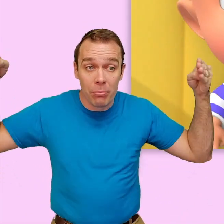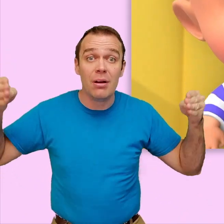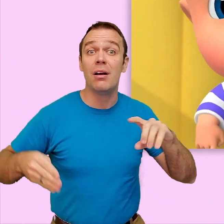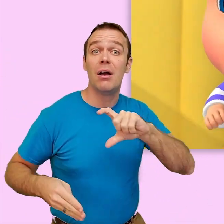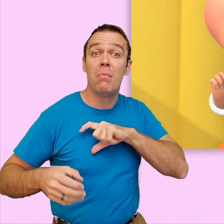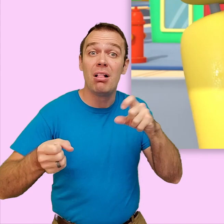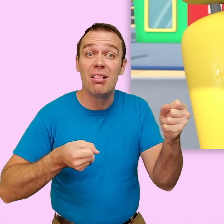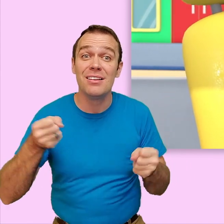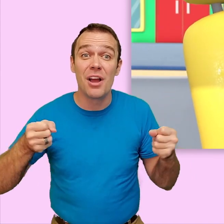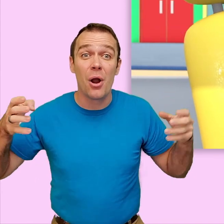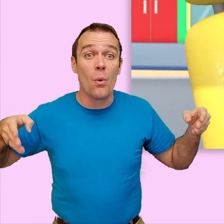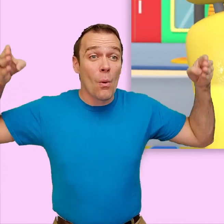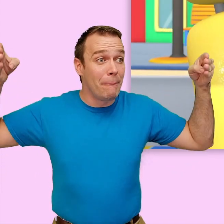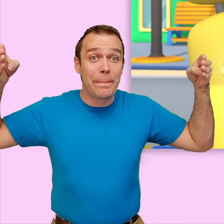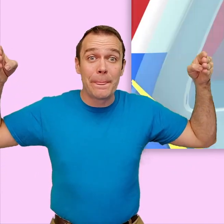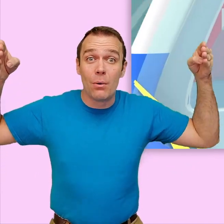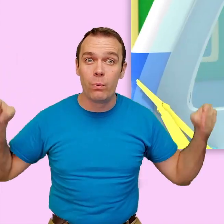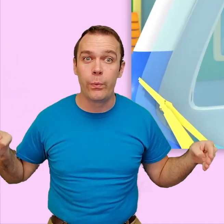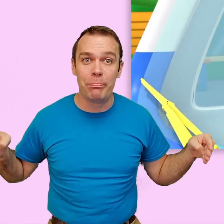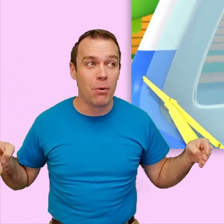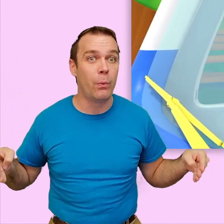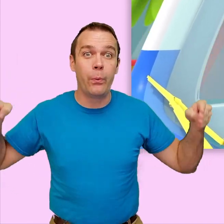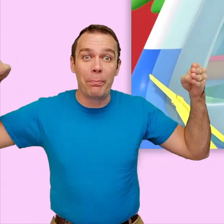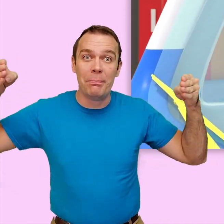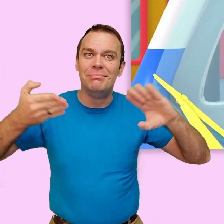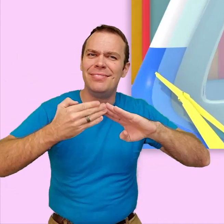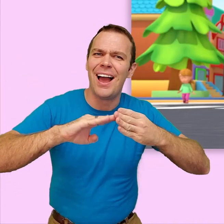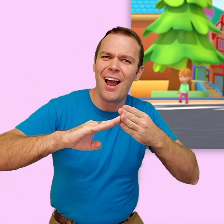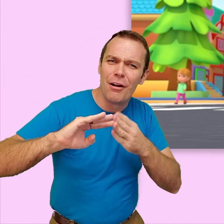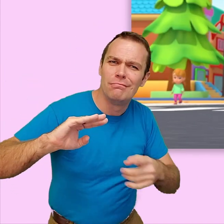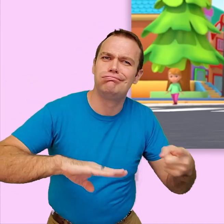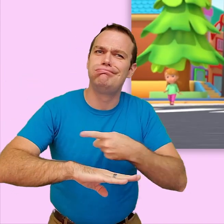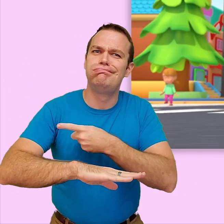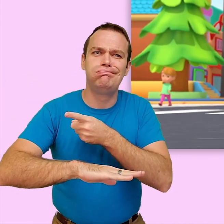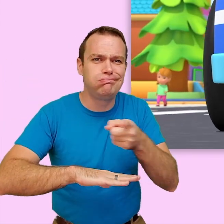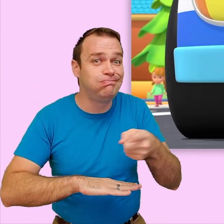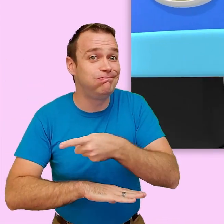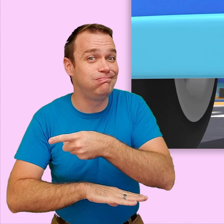and down. The windows on the police car go up and down, all